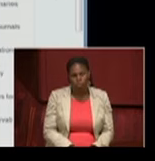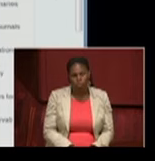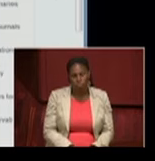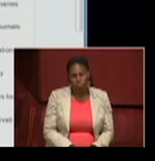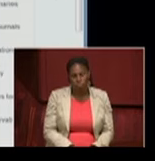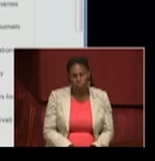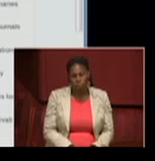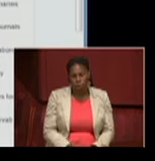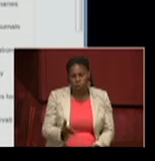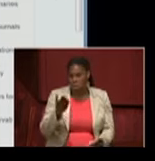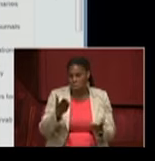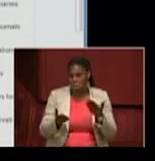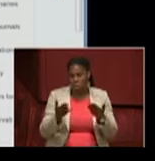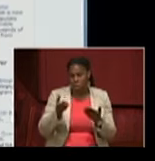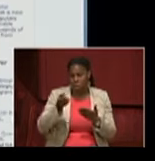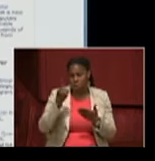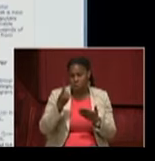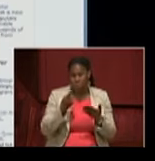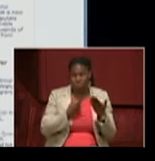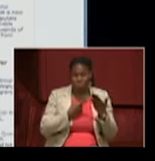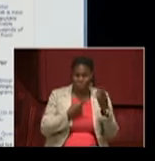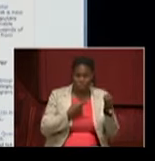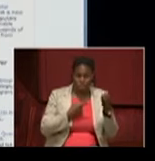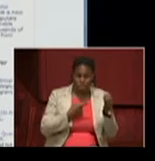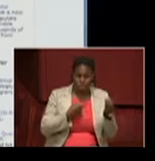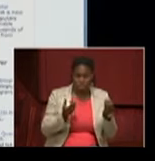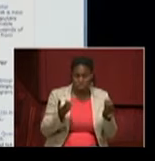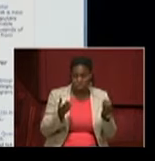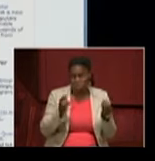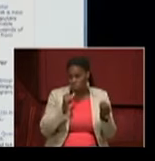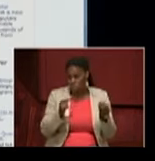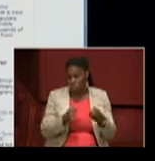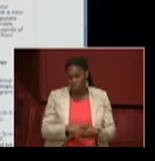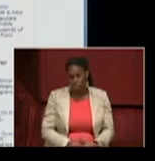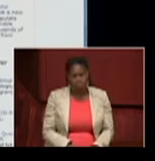what may and may not be out there.